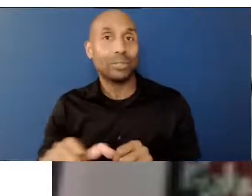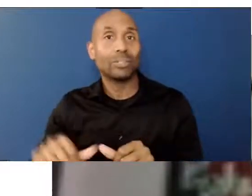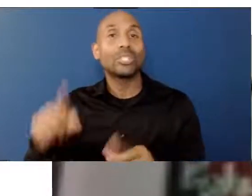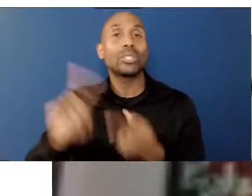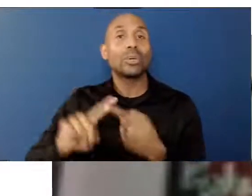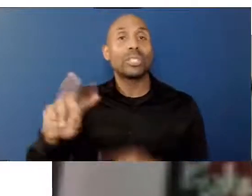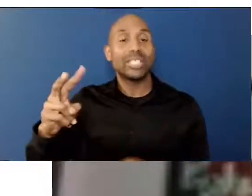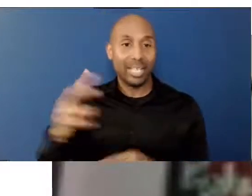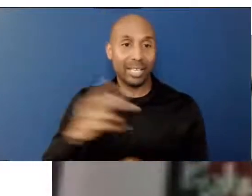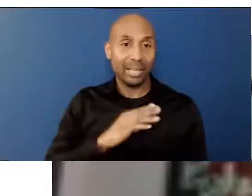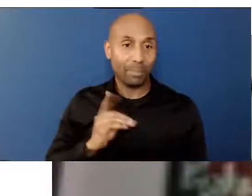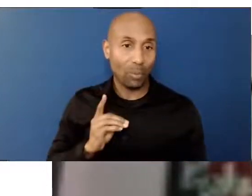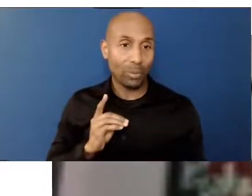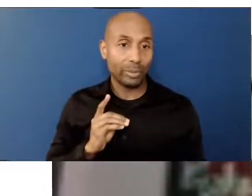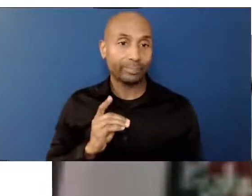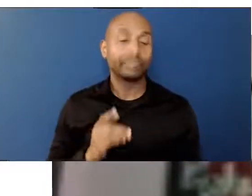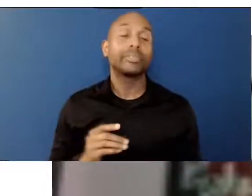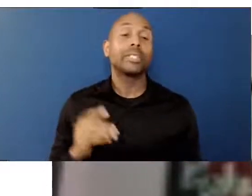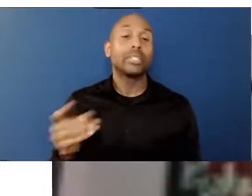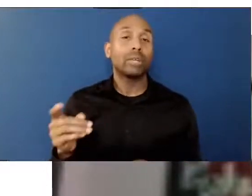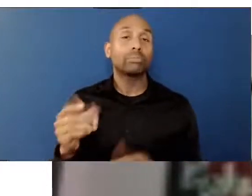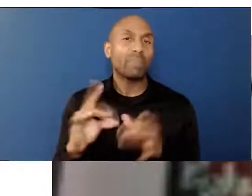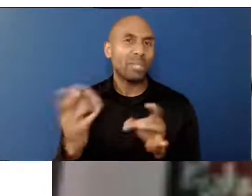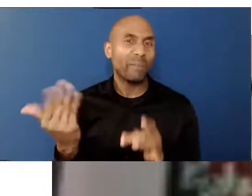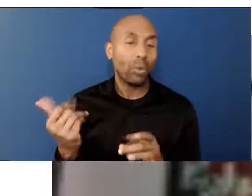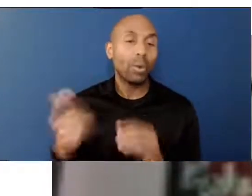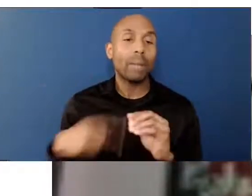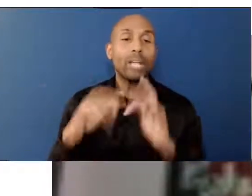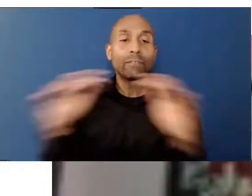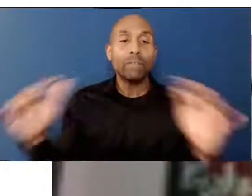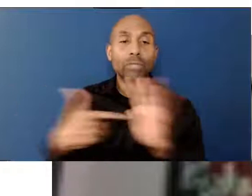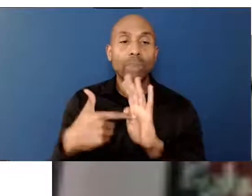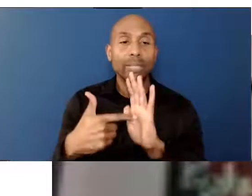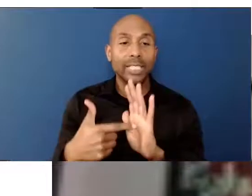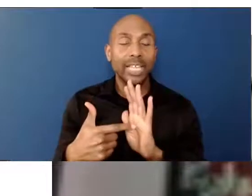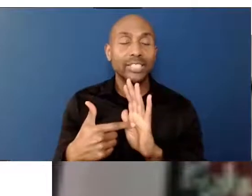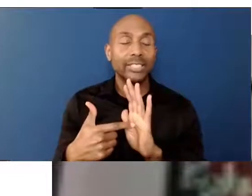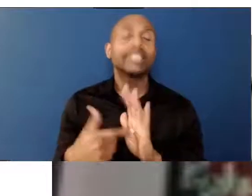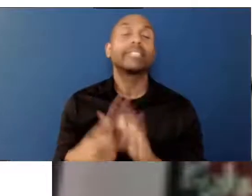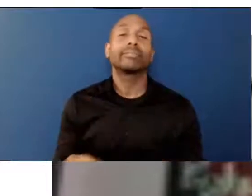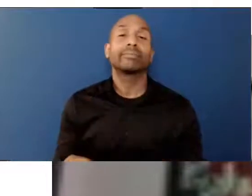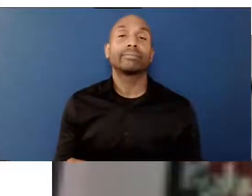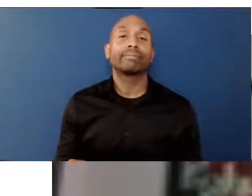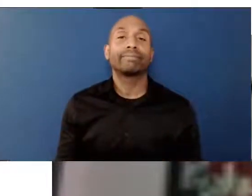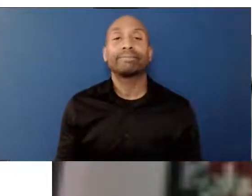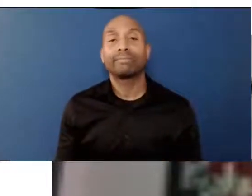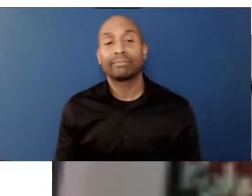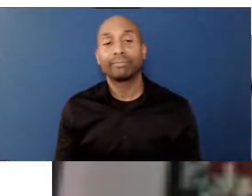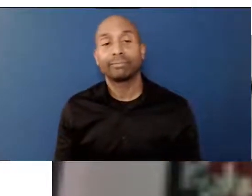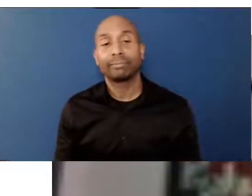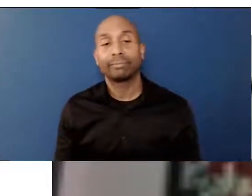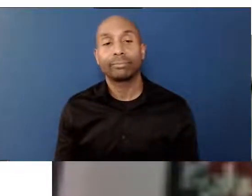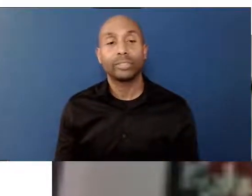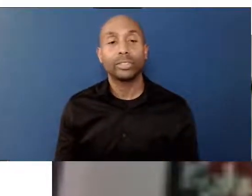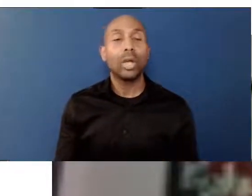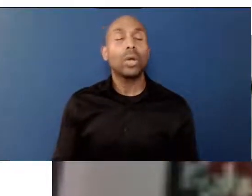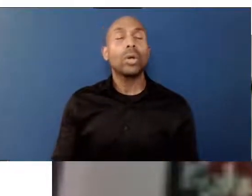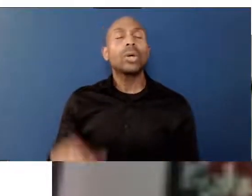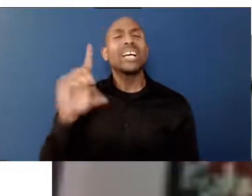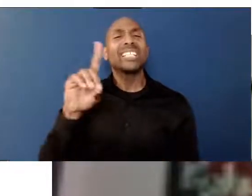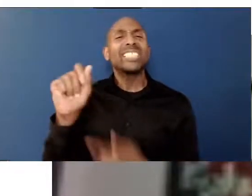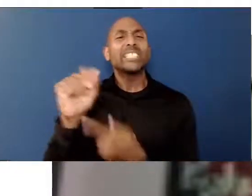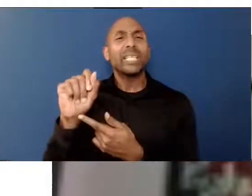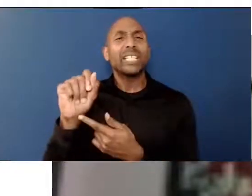diverse representation on the board, we want to ensure that, when we think about the definition of disability